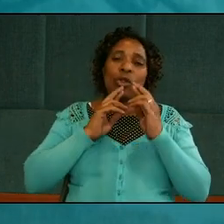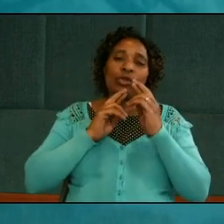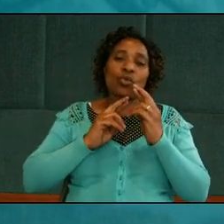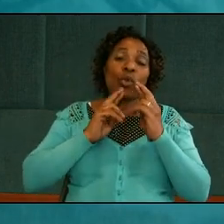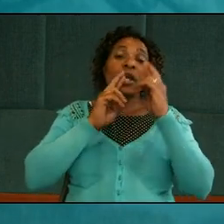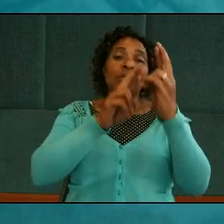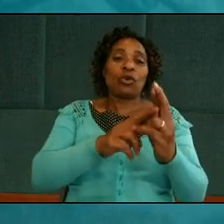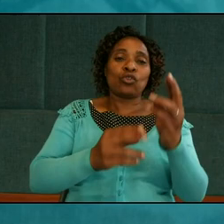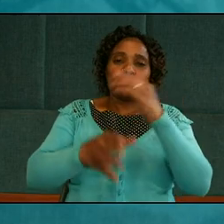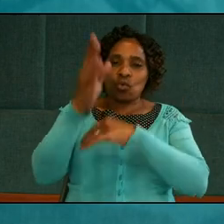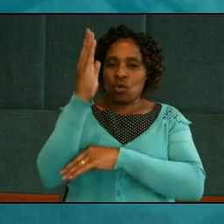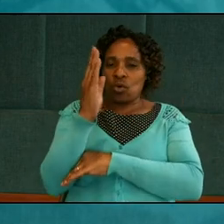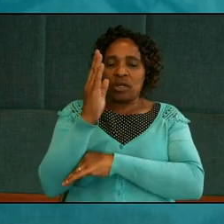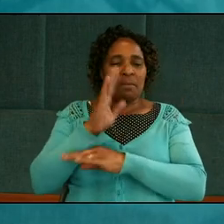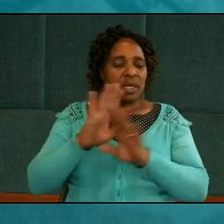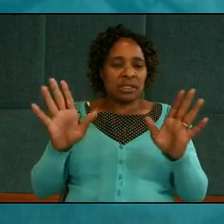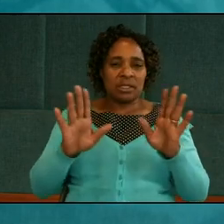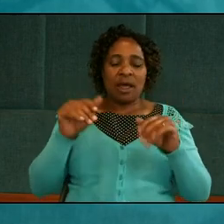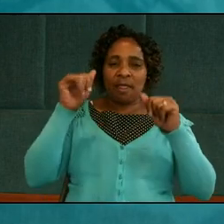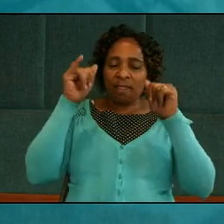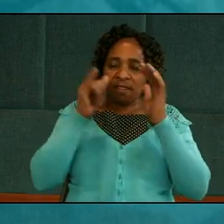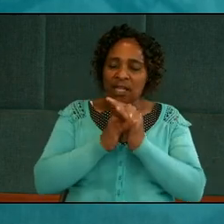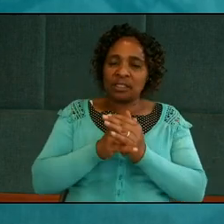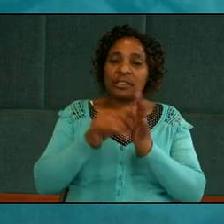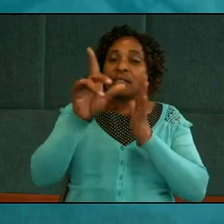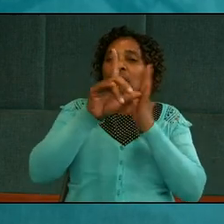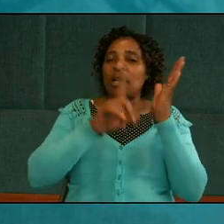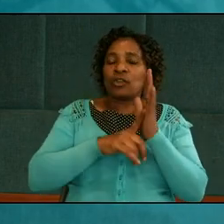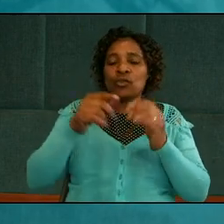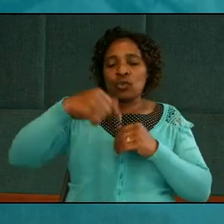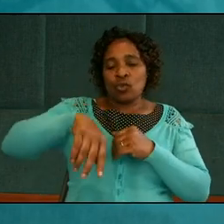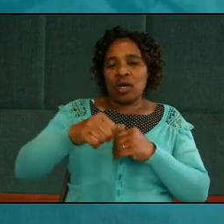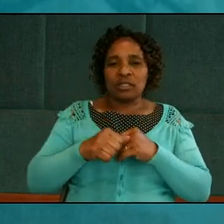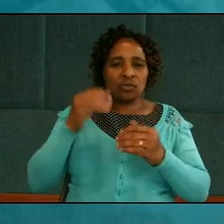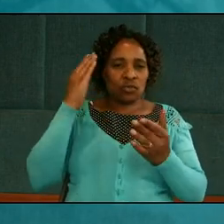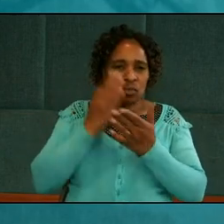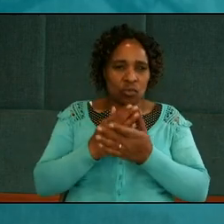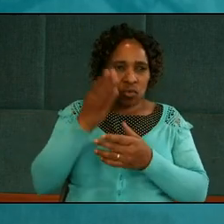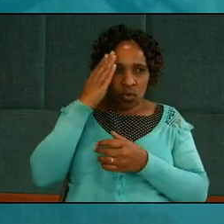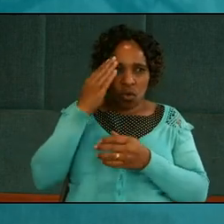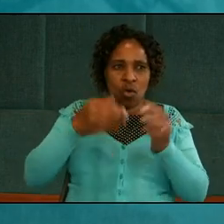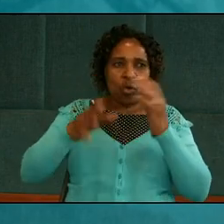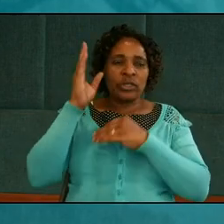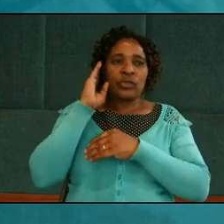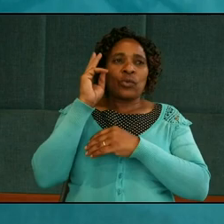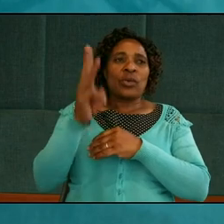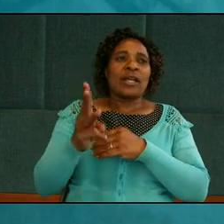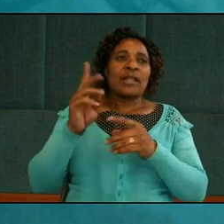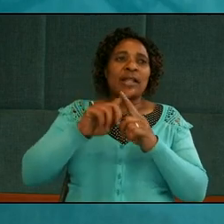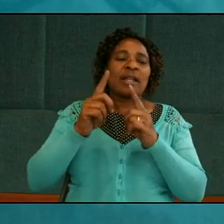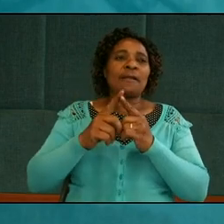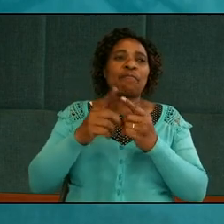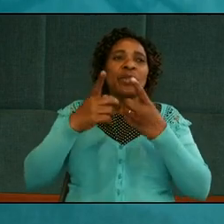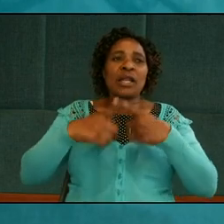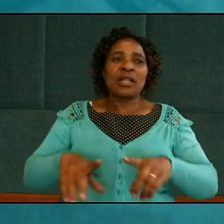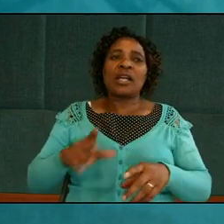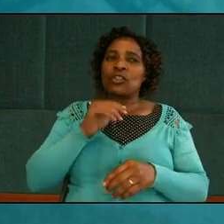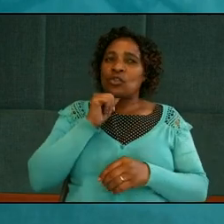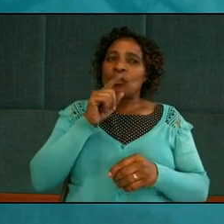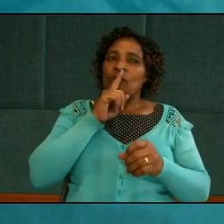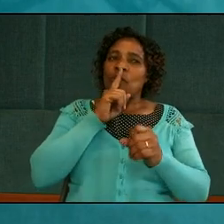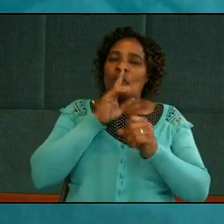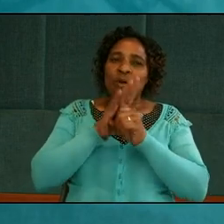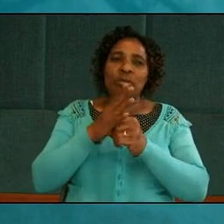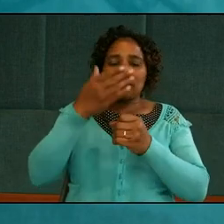God. So that's the lesson to us, to actually know God's will. And let us not forget his